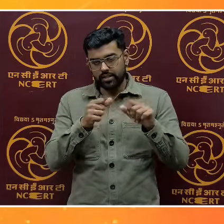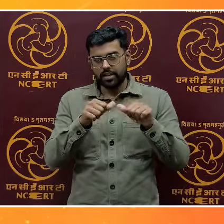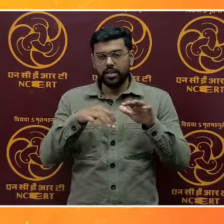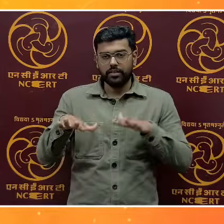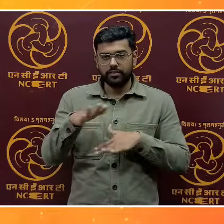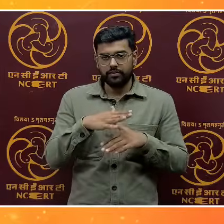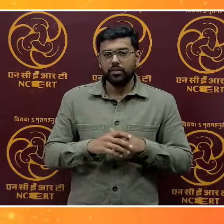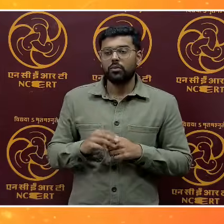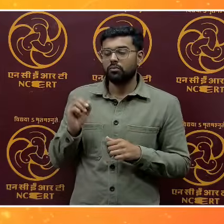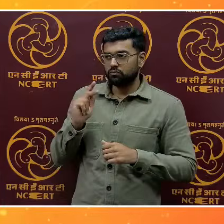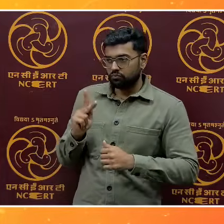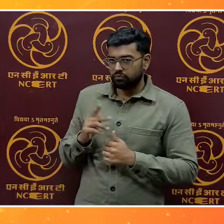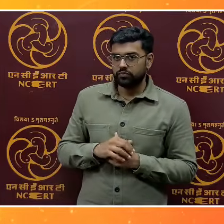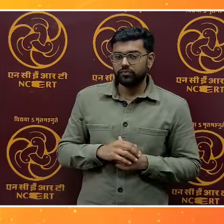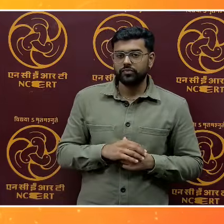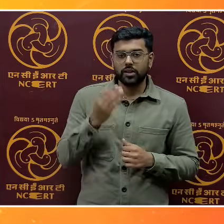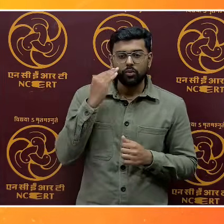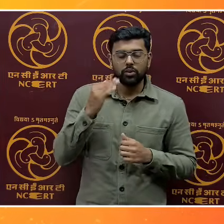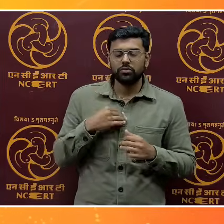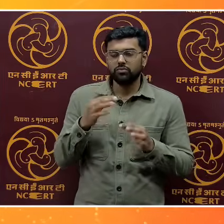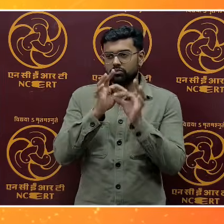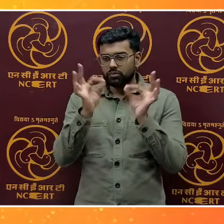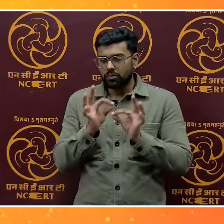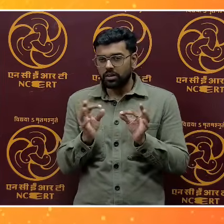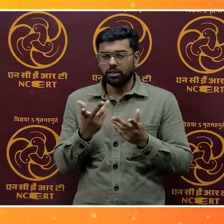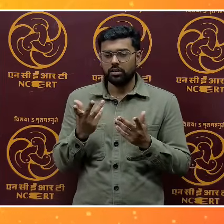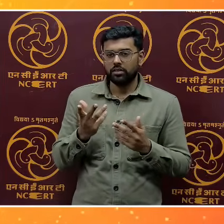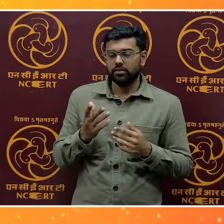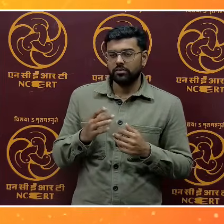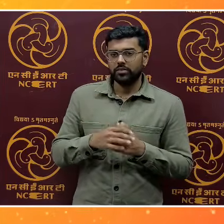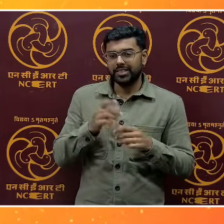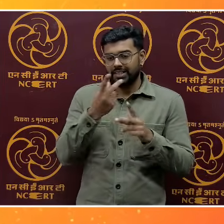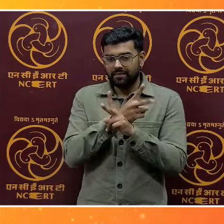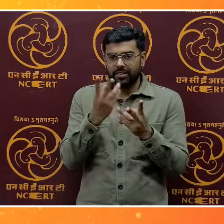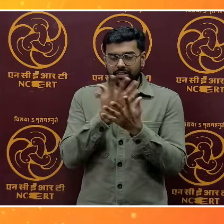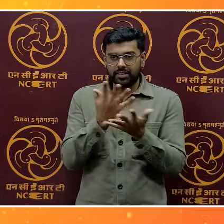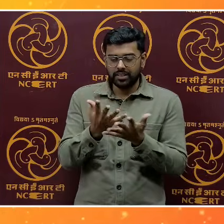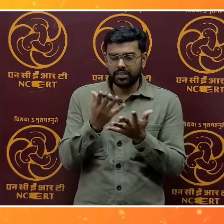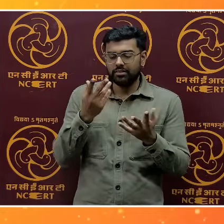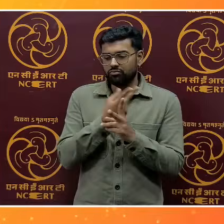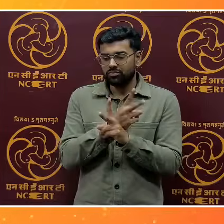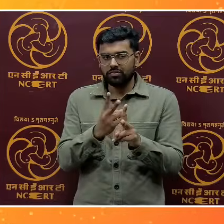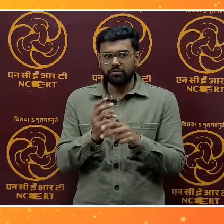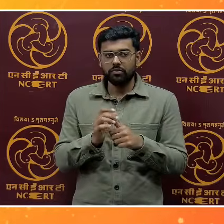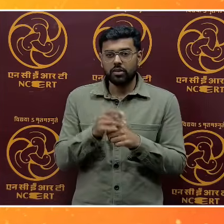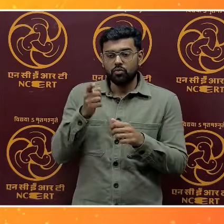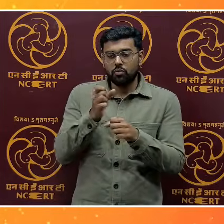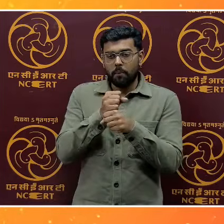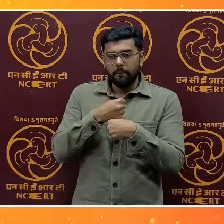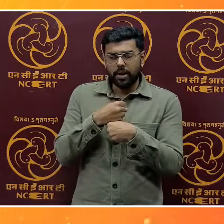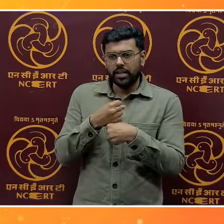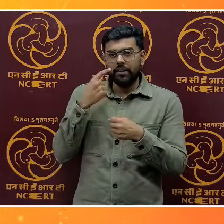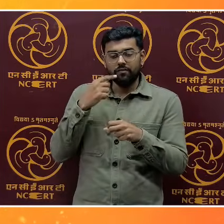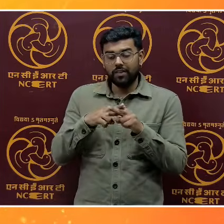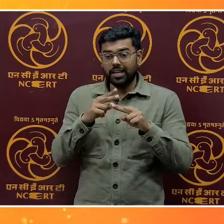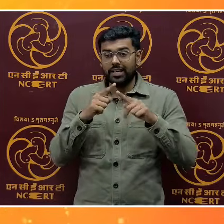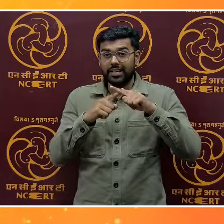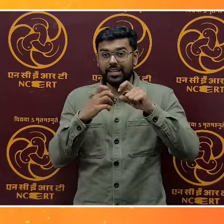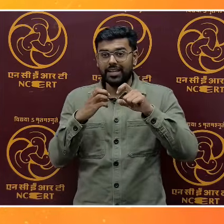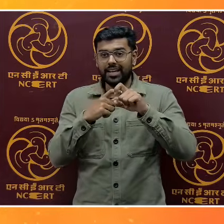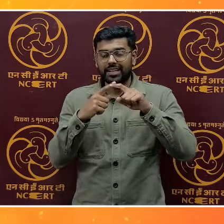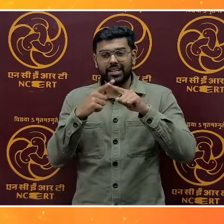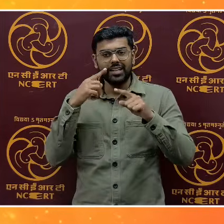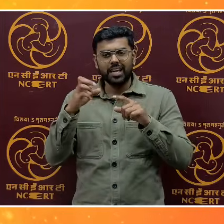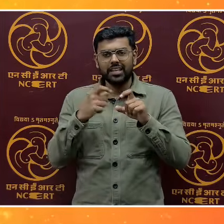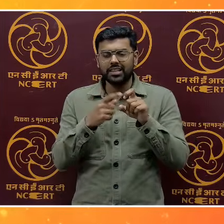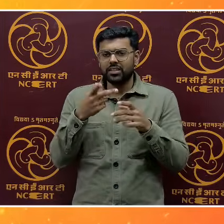Okay. Ma'am, when you prepare these models, these Yes. things, and you make anything tactile,